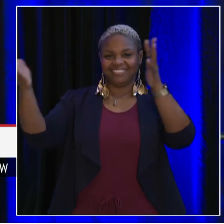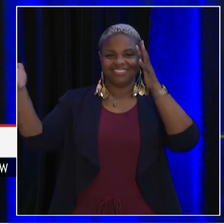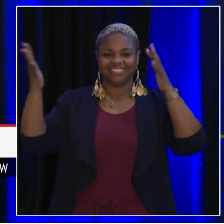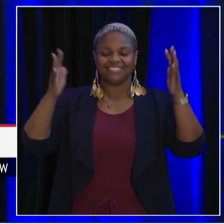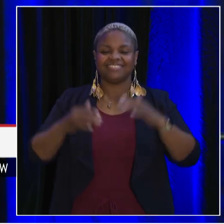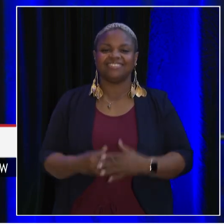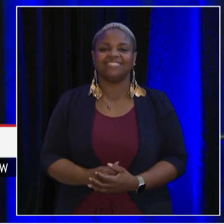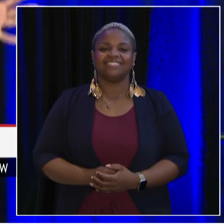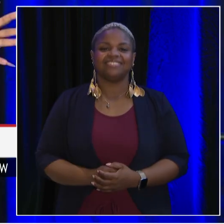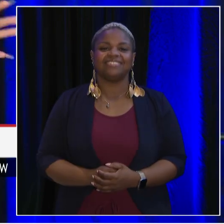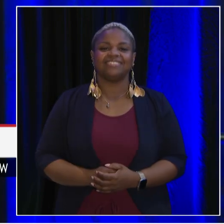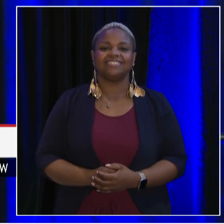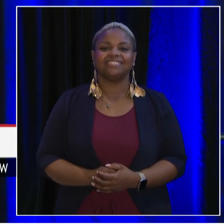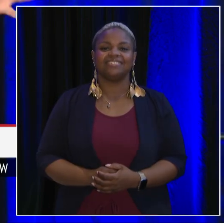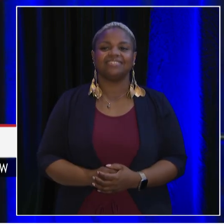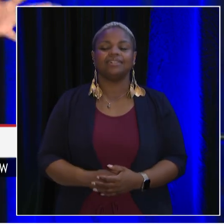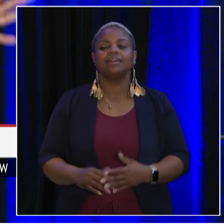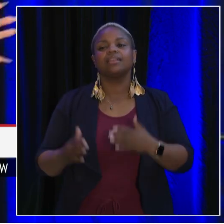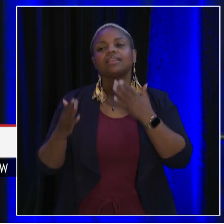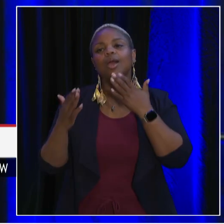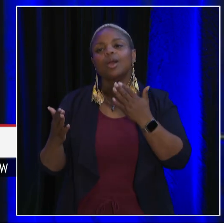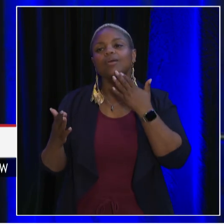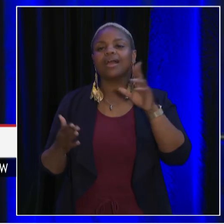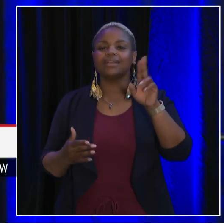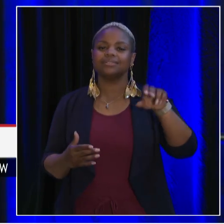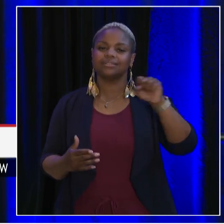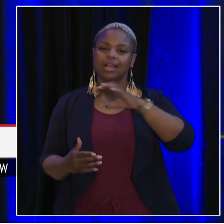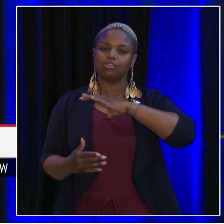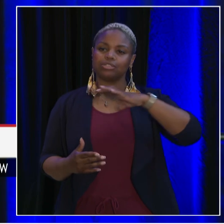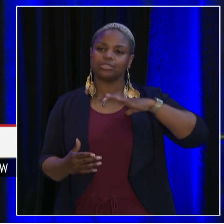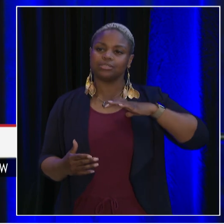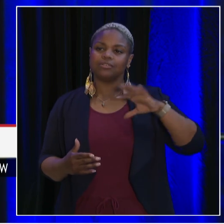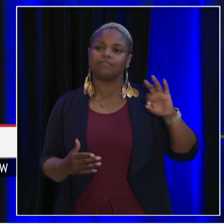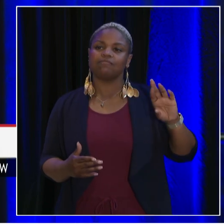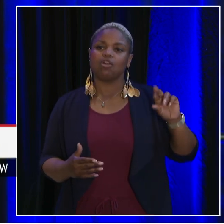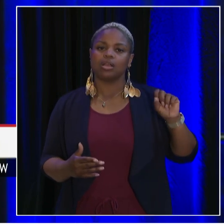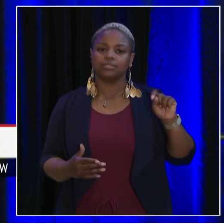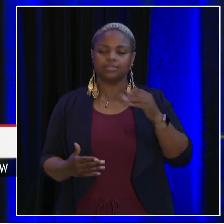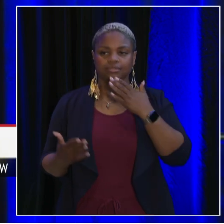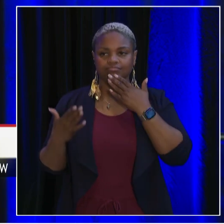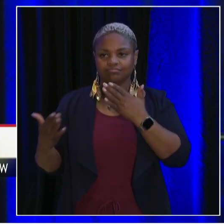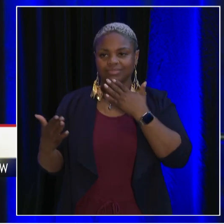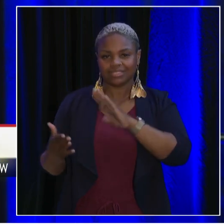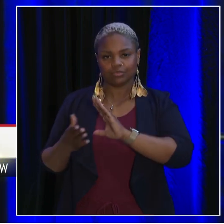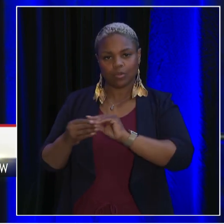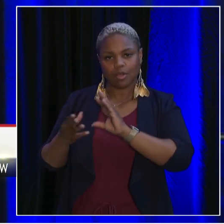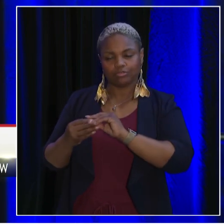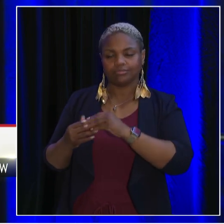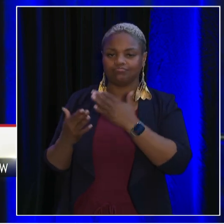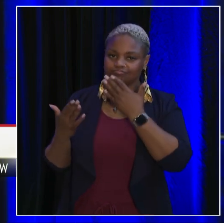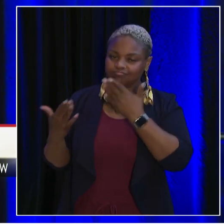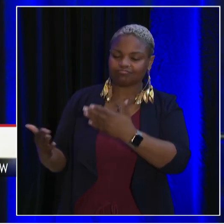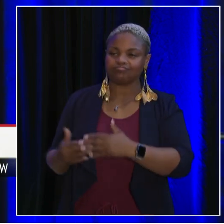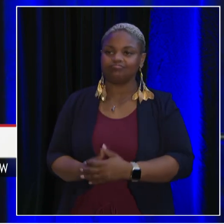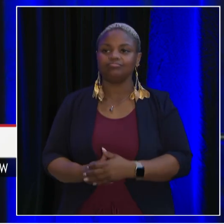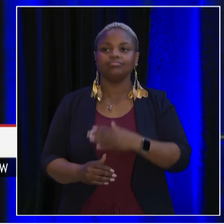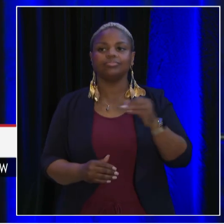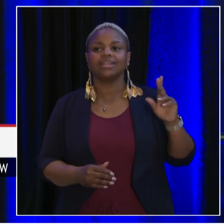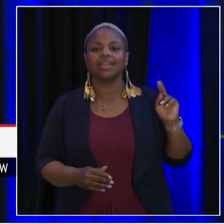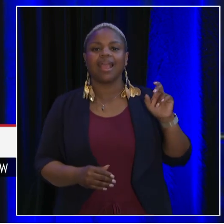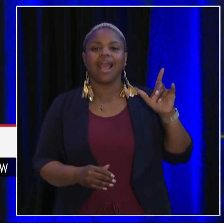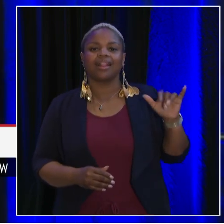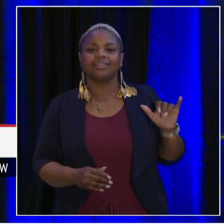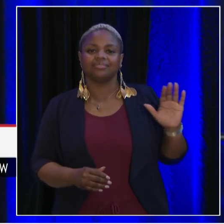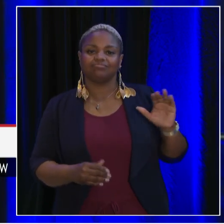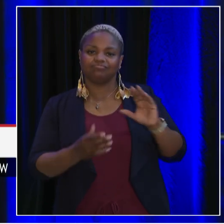We thank Congressman Frost for his rousing remarks and keynote. And we thank Kelly for that charge and